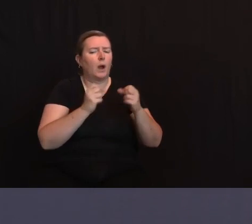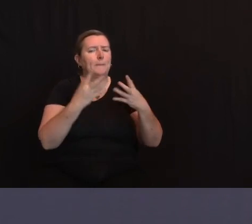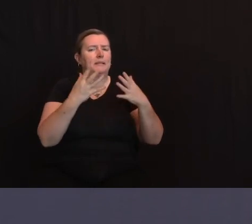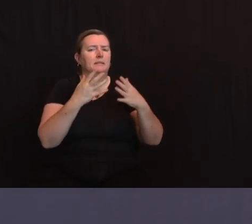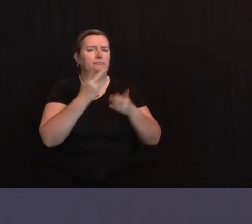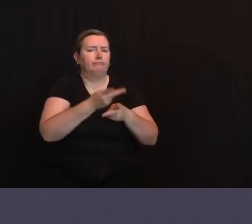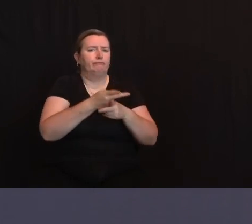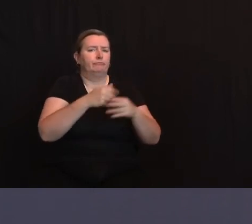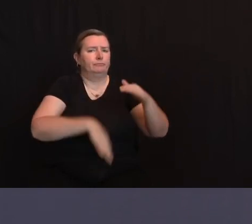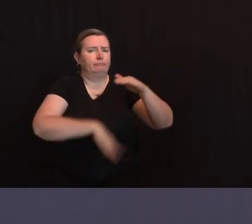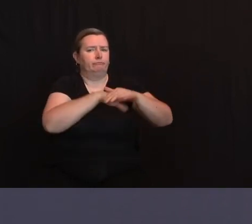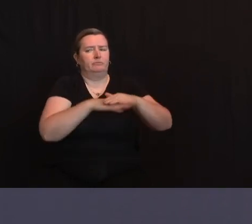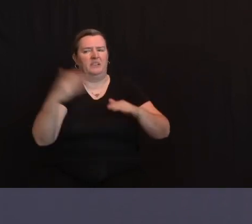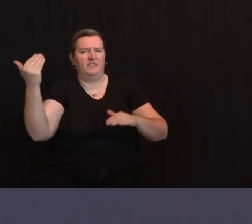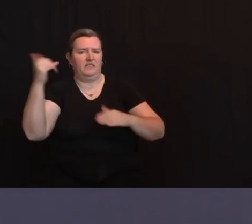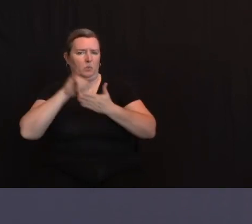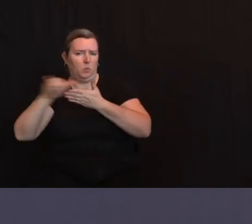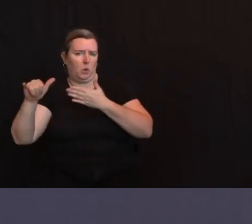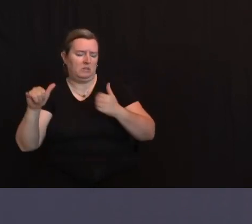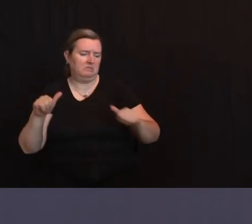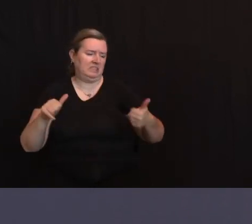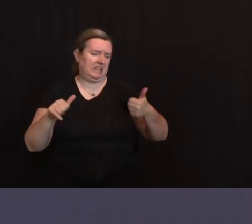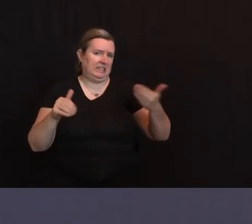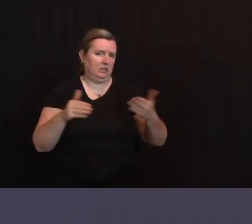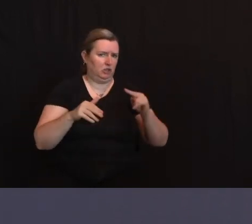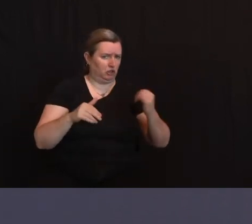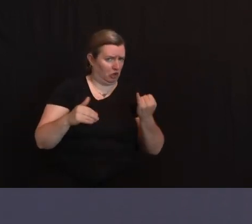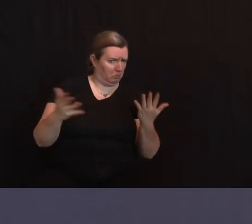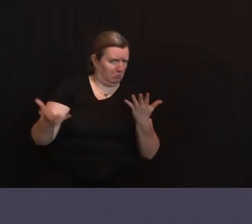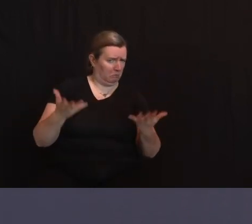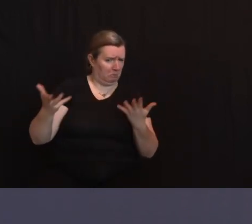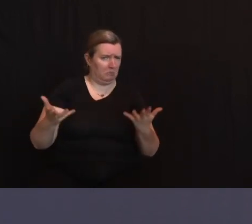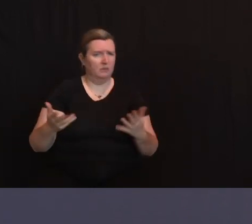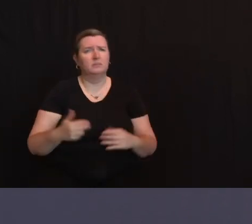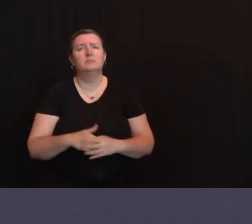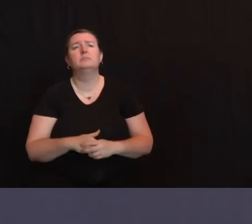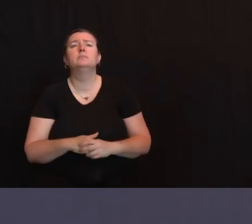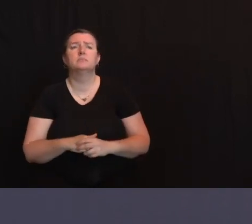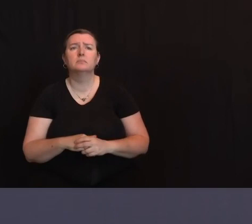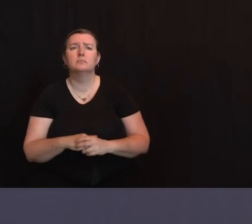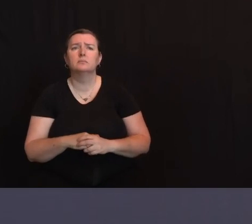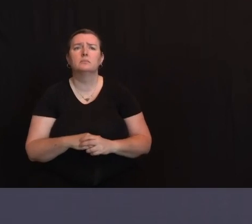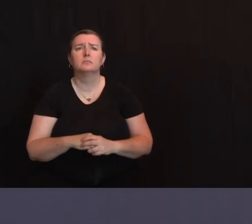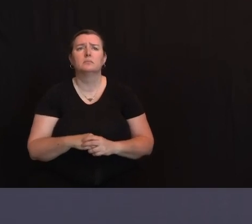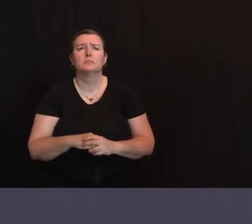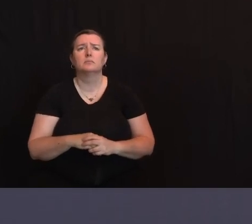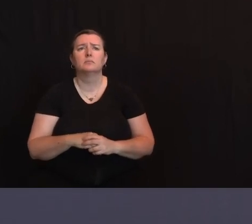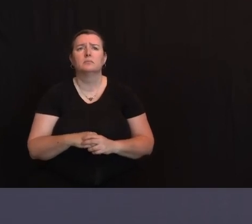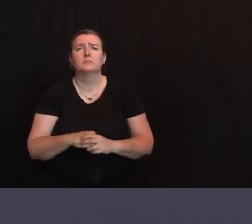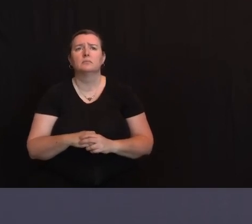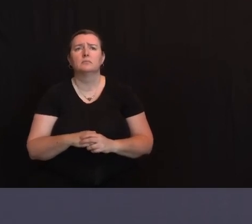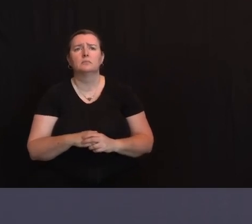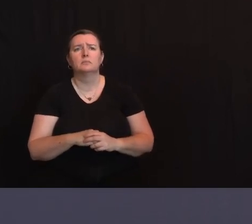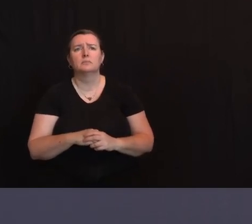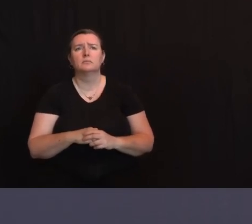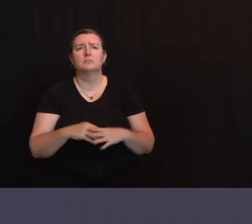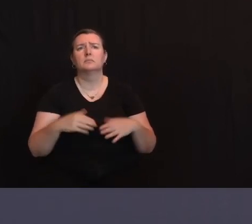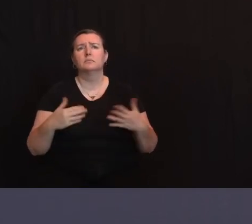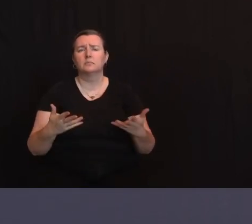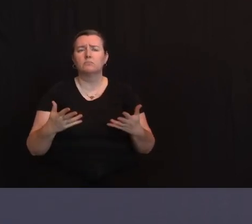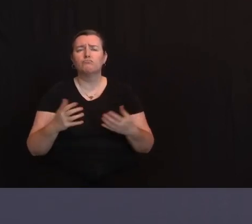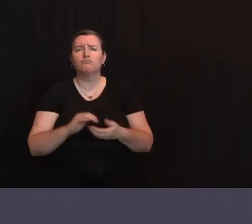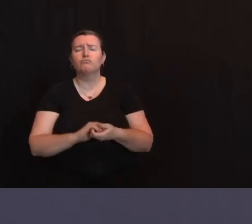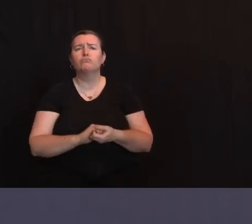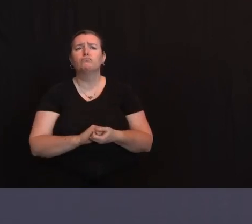past number of days, I actually don't show that it's every day that there's only 70 reporting. I've got several in here with all